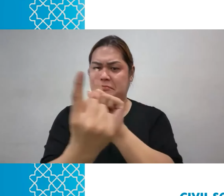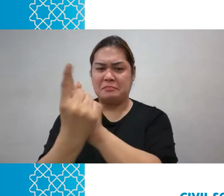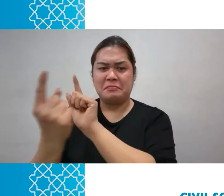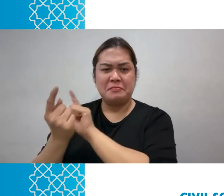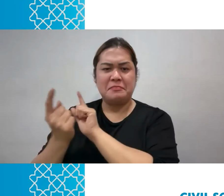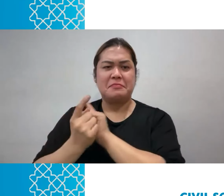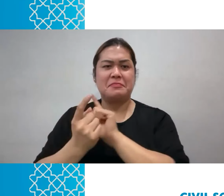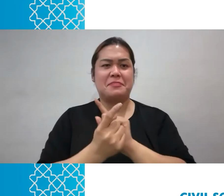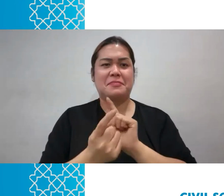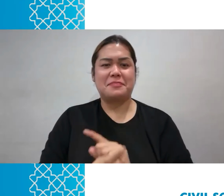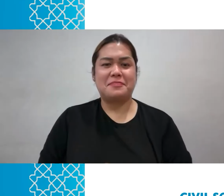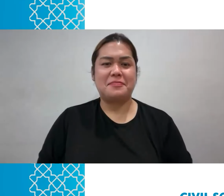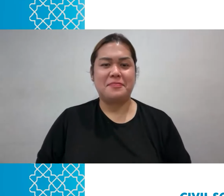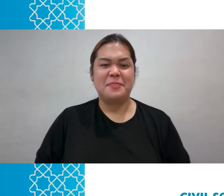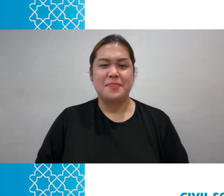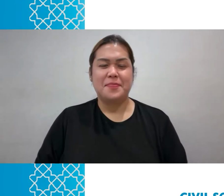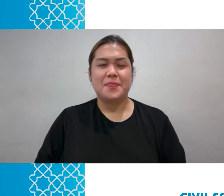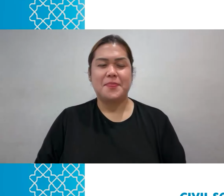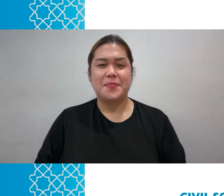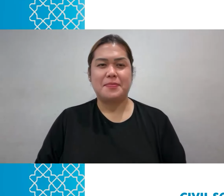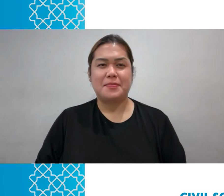perhaps...